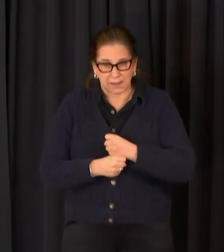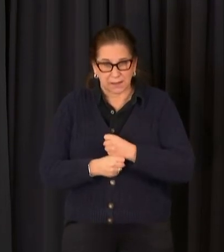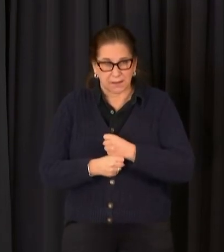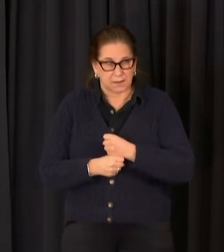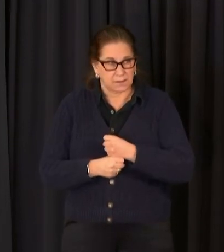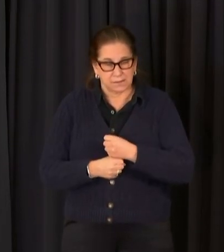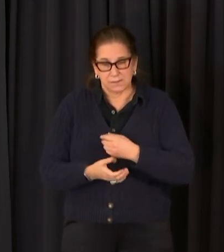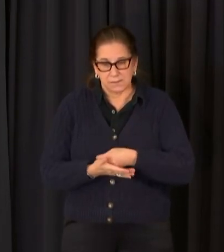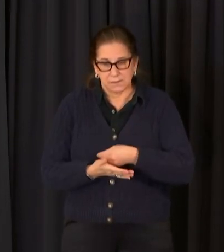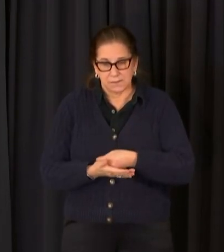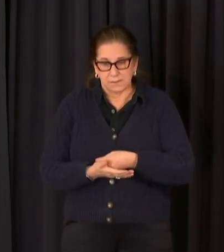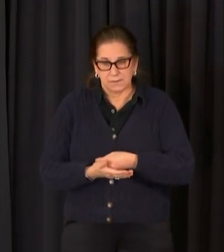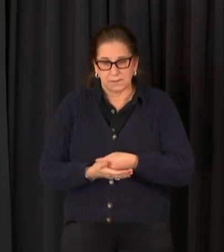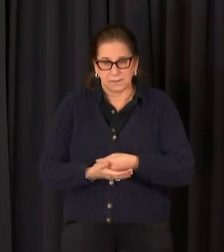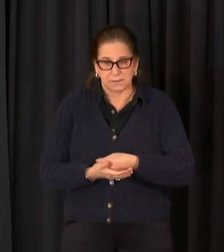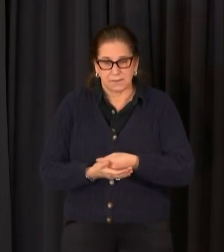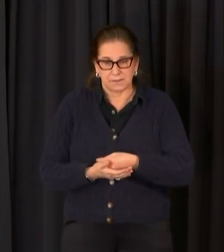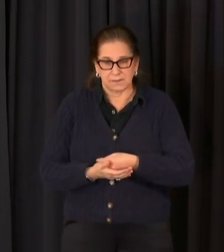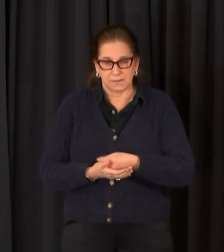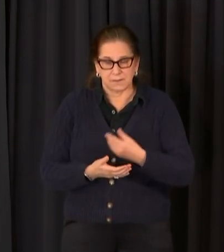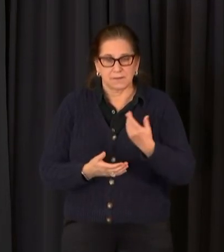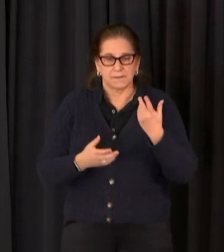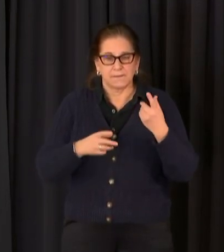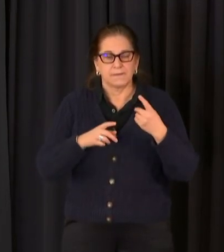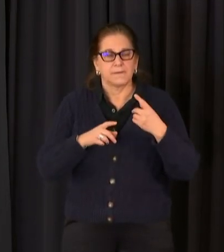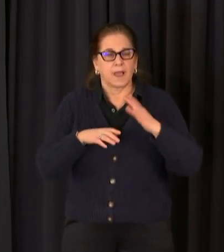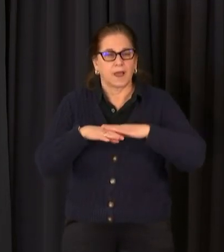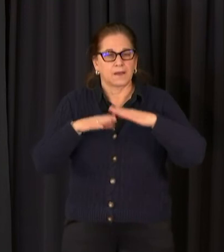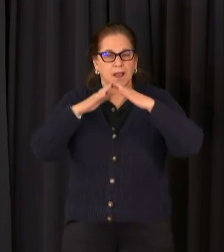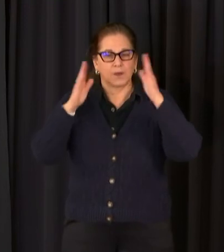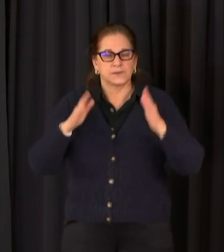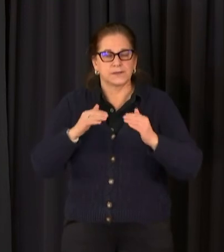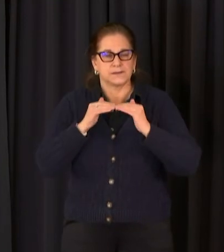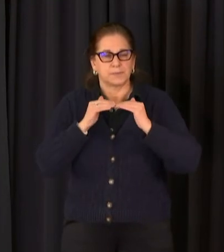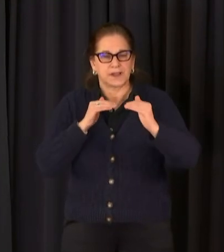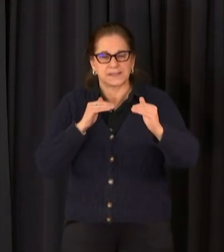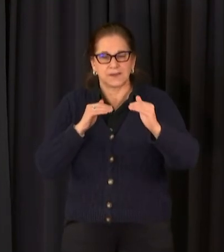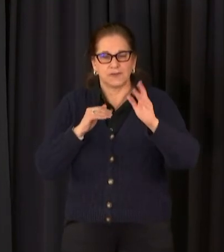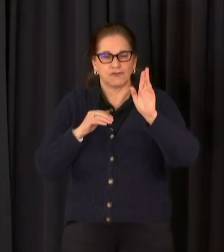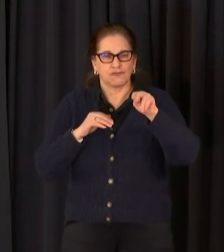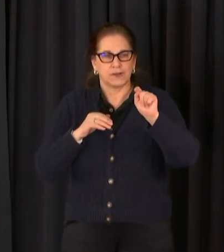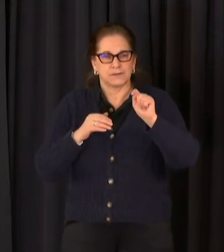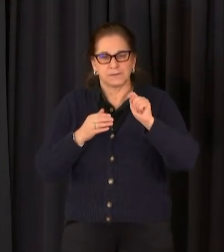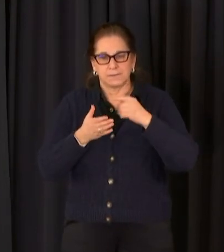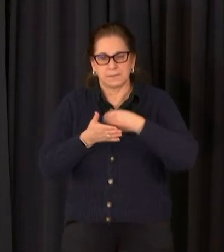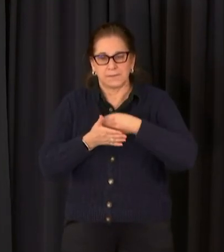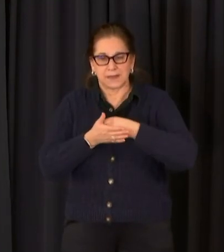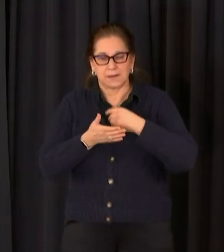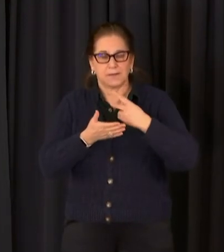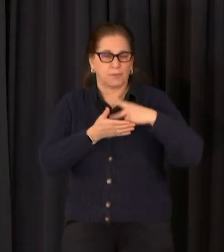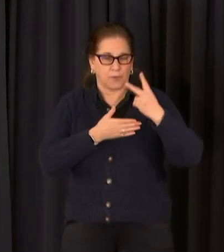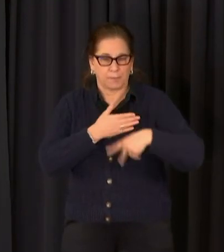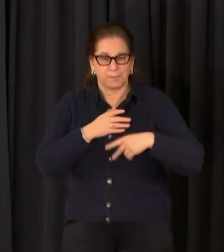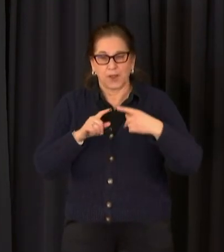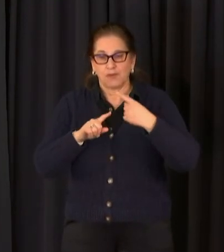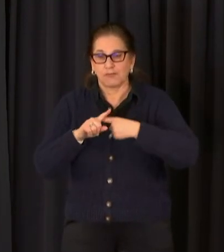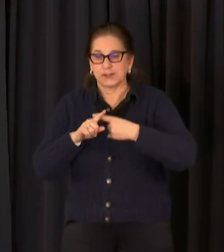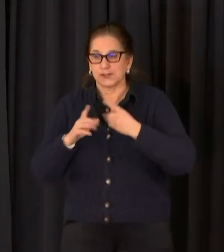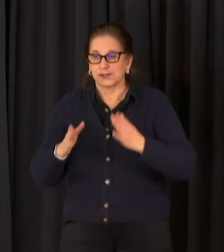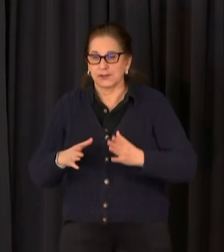the Housing Stabilization Grants, which provide financial support for renters and thus protect